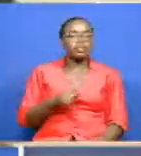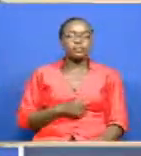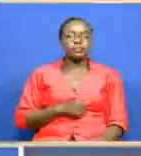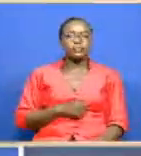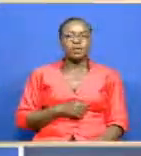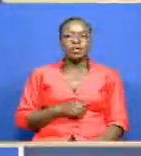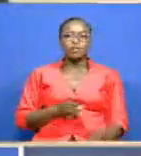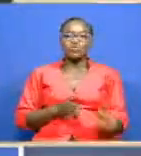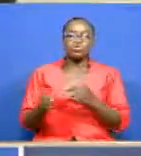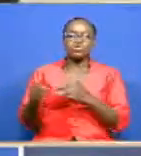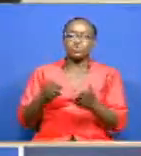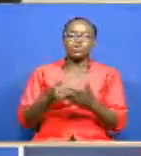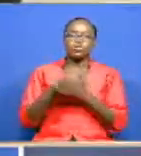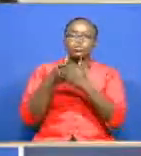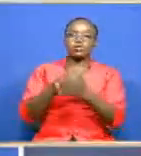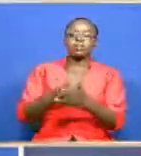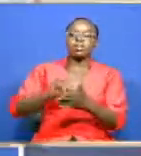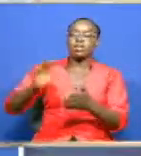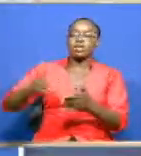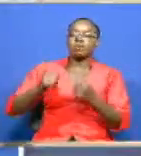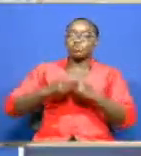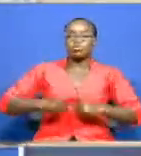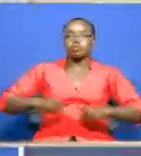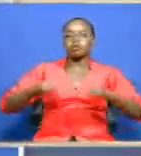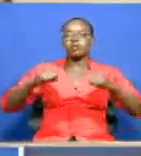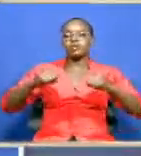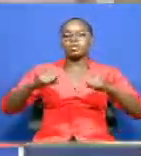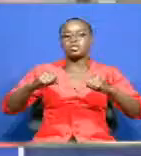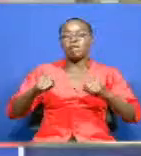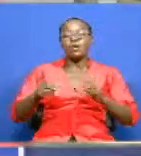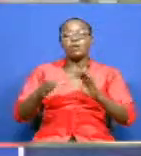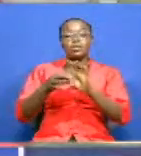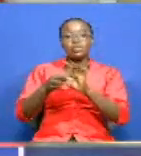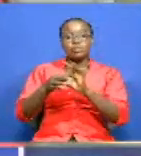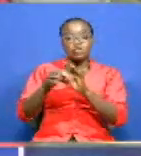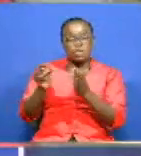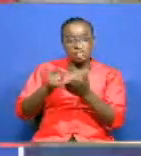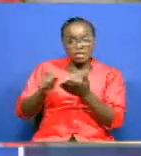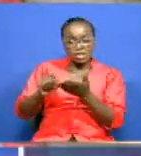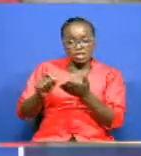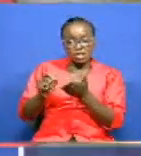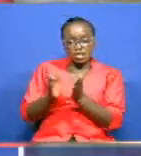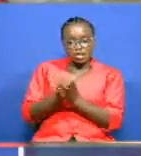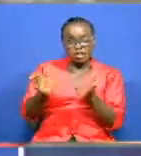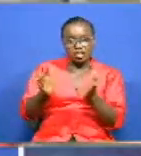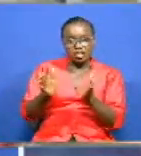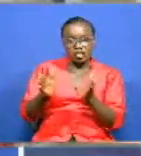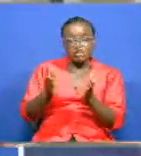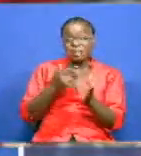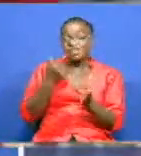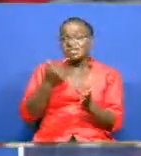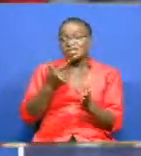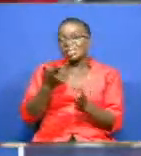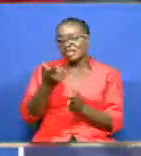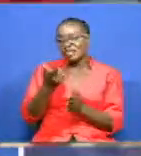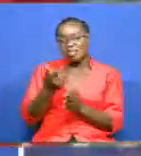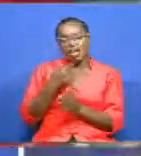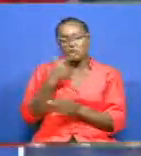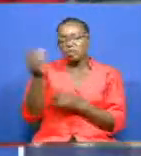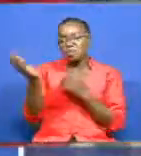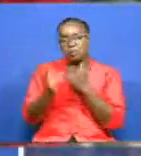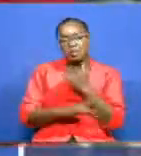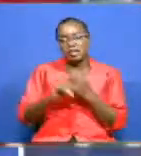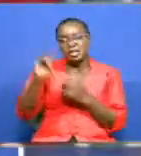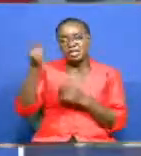to the streets to pressurize the county bosses, with the Union Secretary General George Gibore terming it unfortunate that